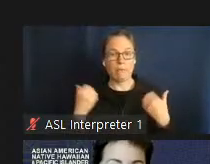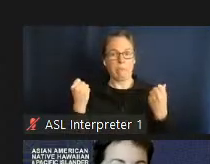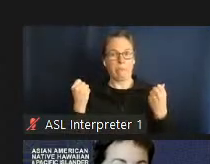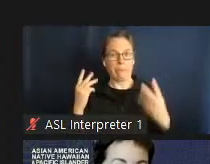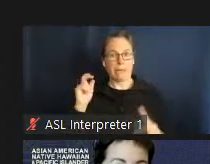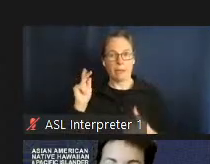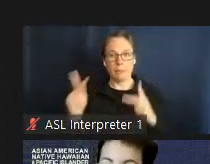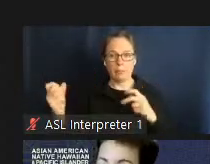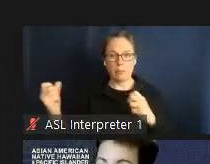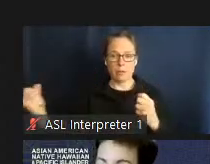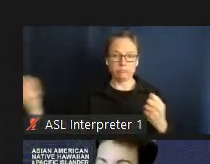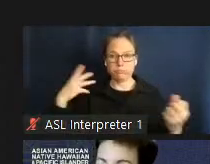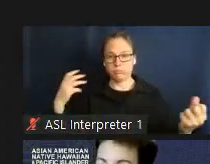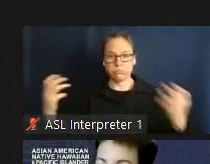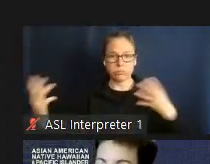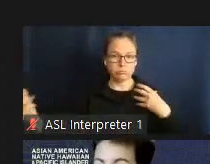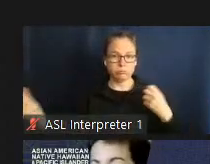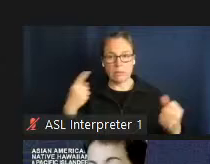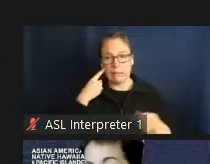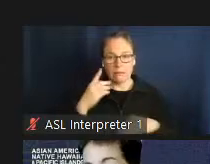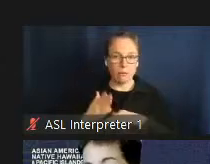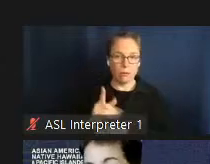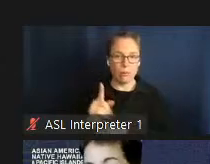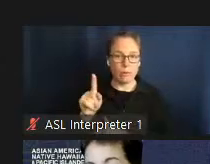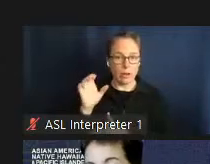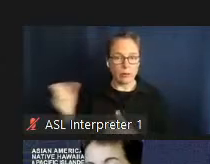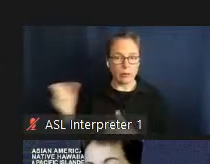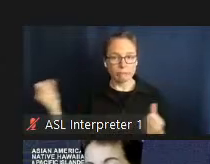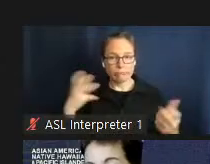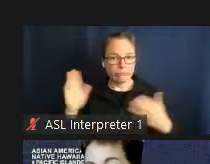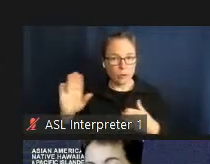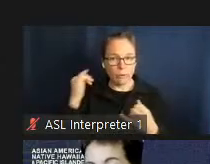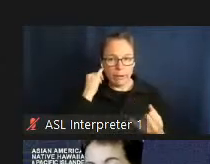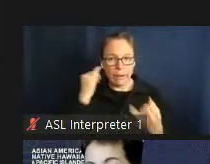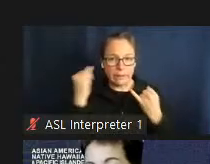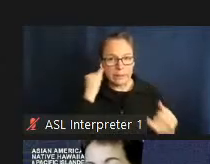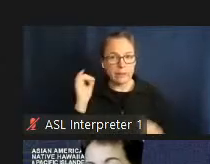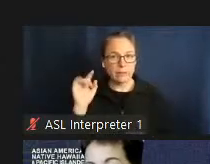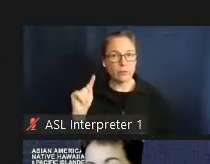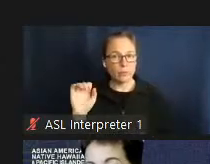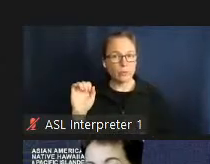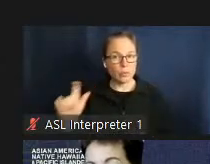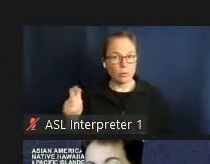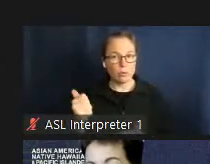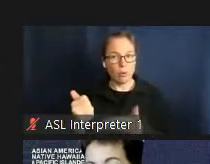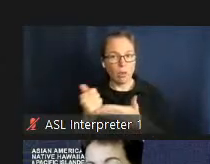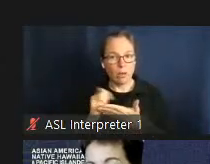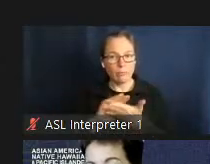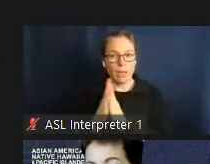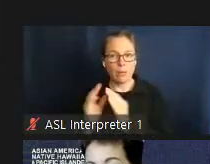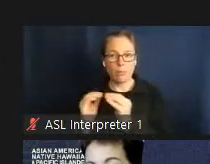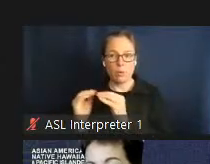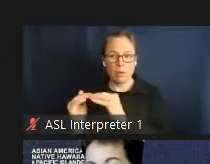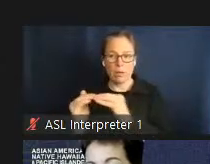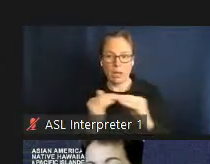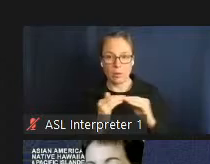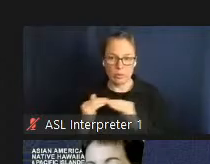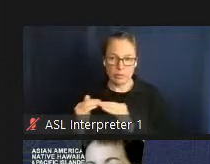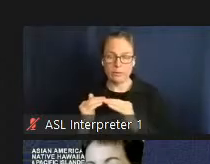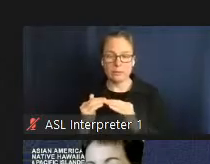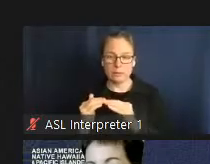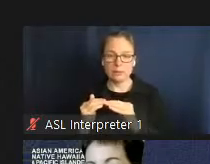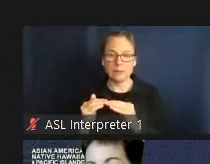over 100 submissions of budget equity tools that we were able